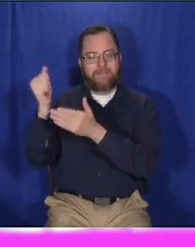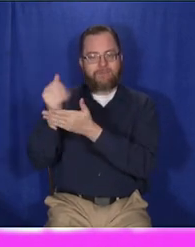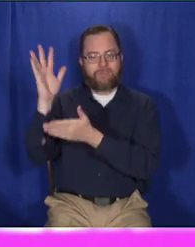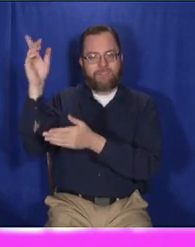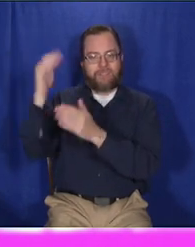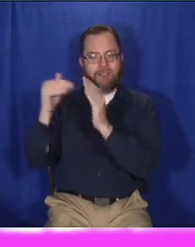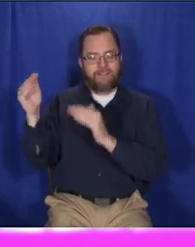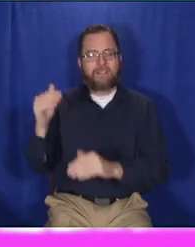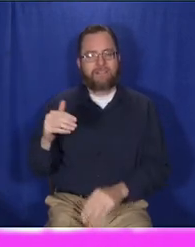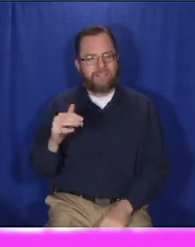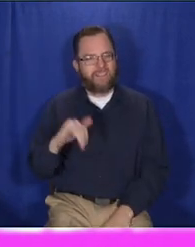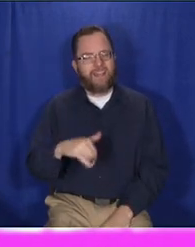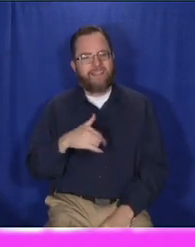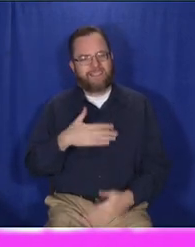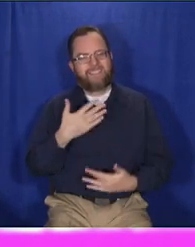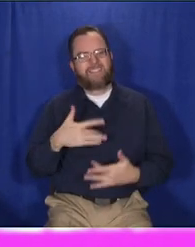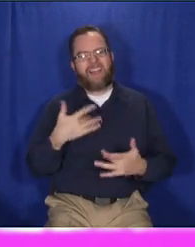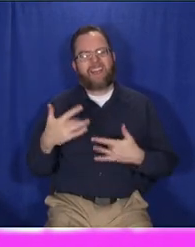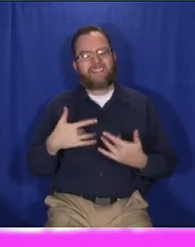lately.